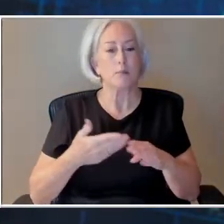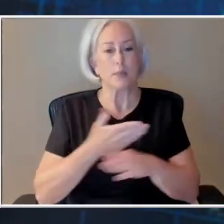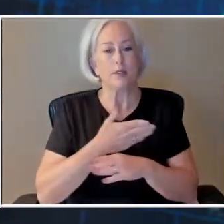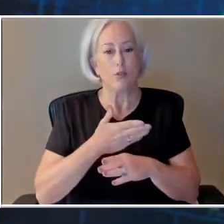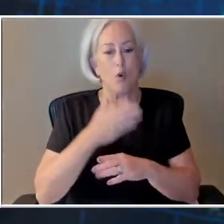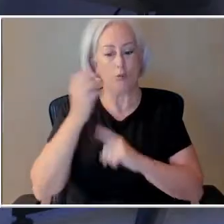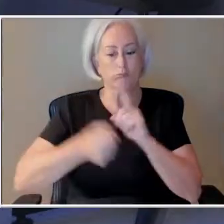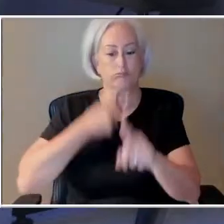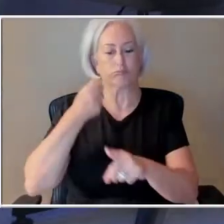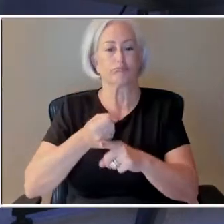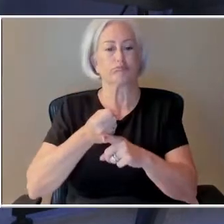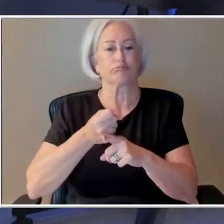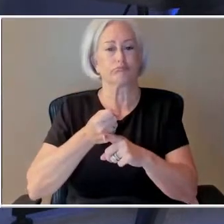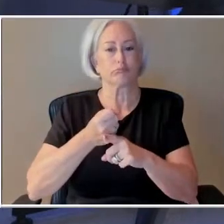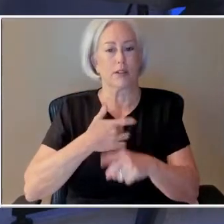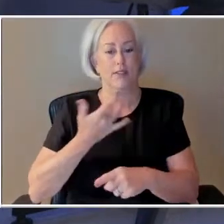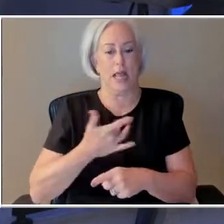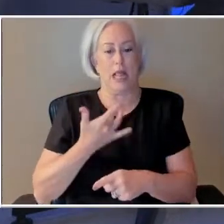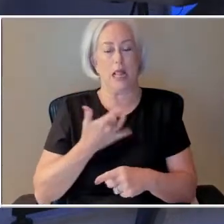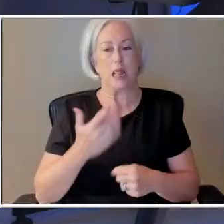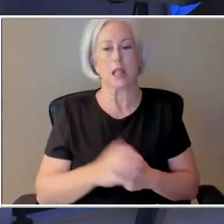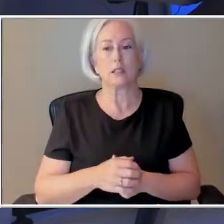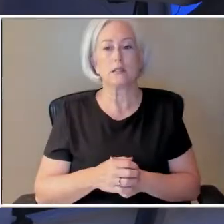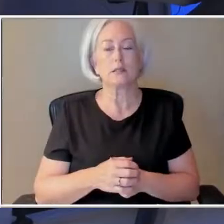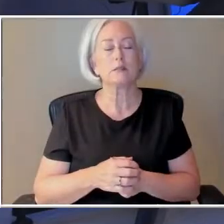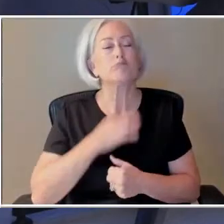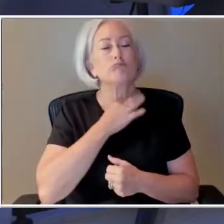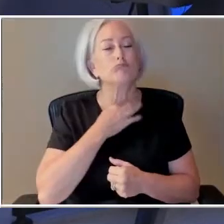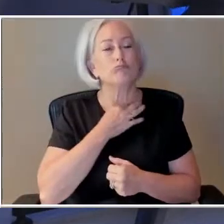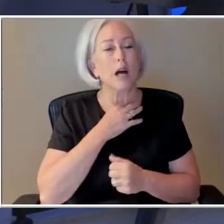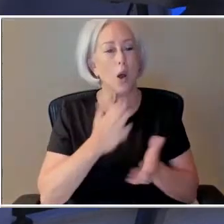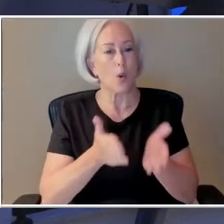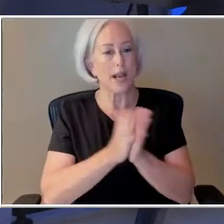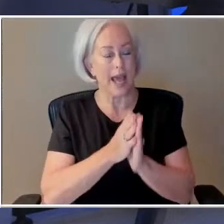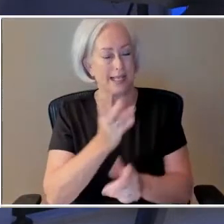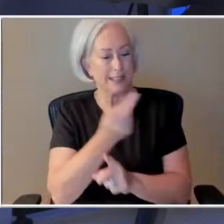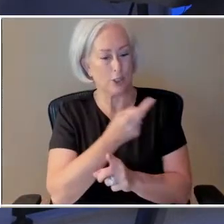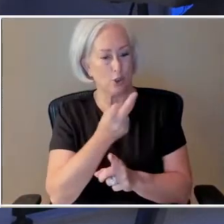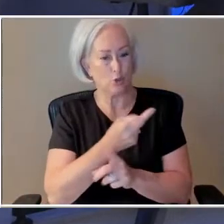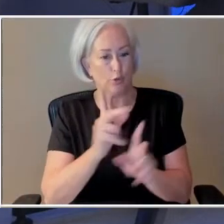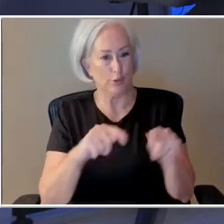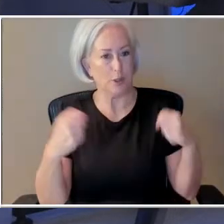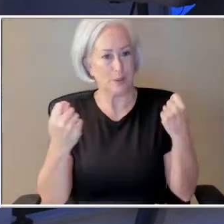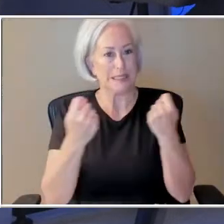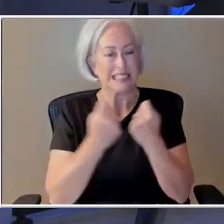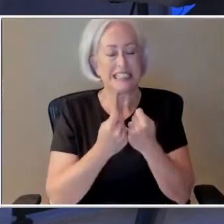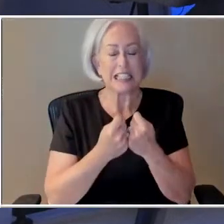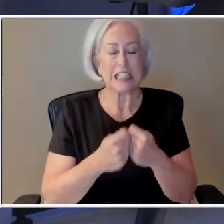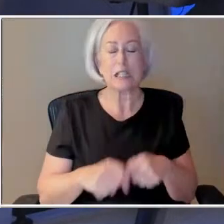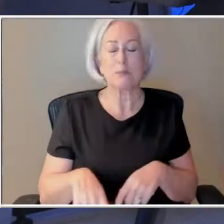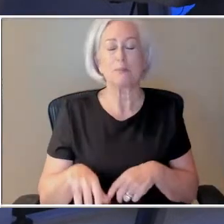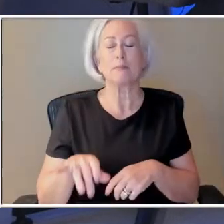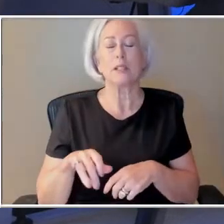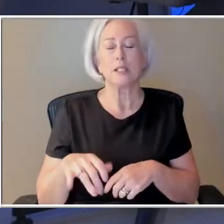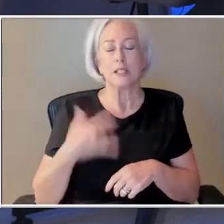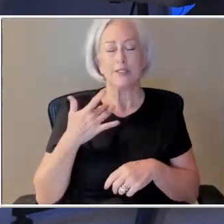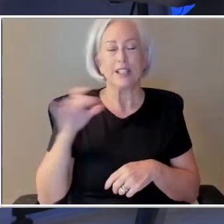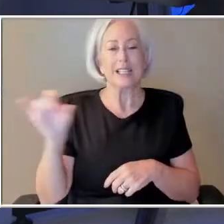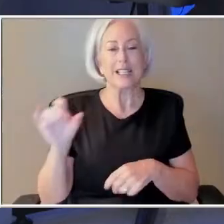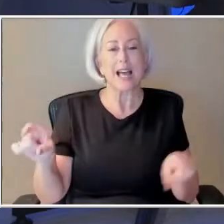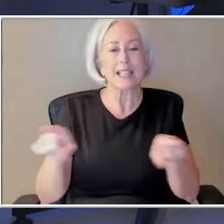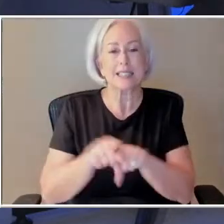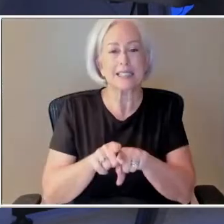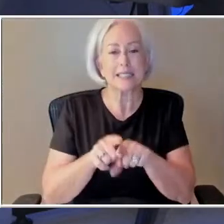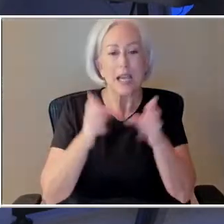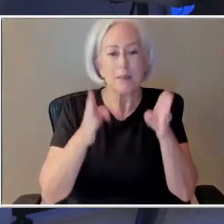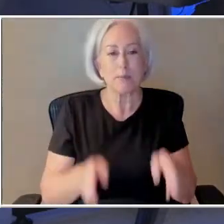the things about it. So I want to ask this to both of you. You're a team. You're the same, almost like I get the vibe you're the same person, just two halves